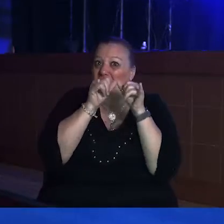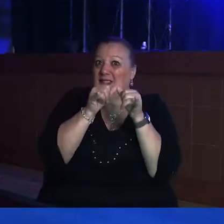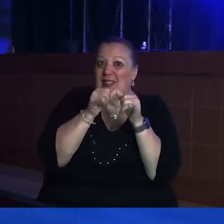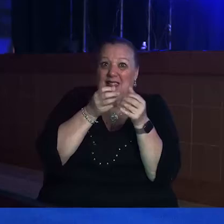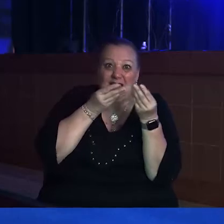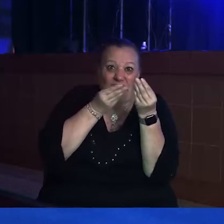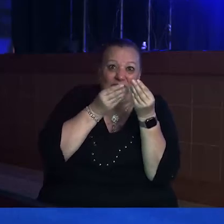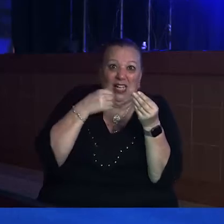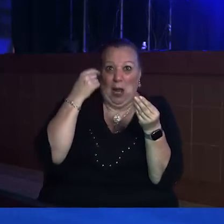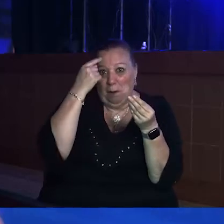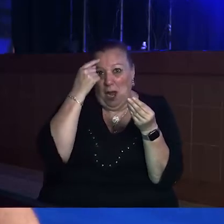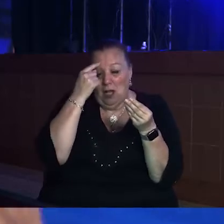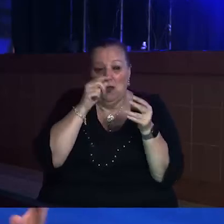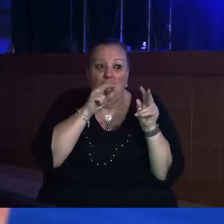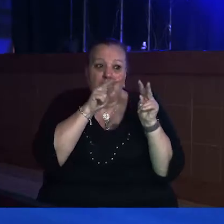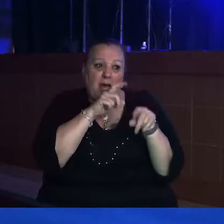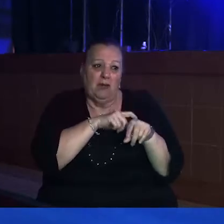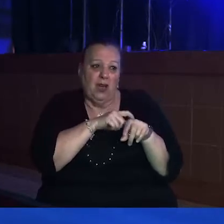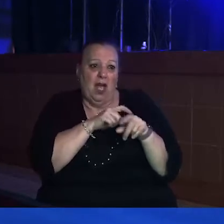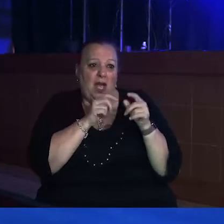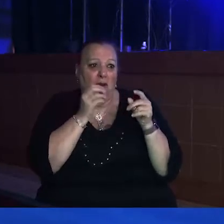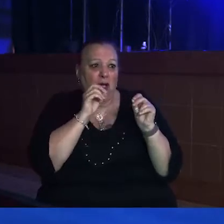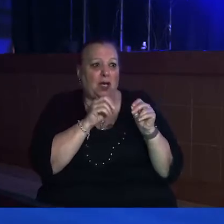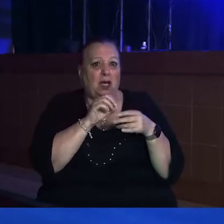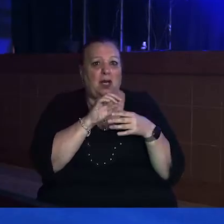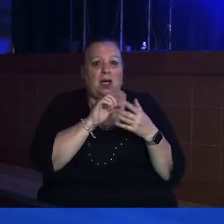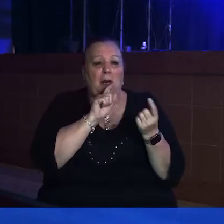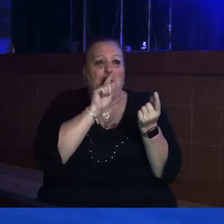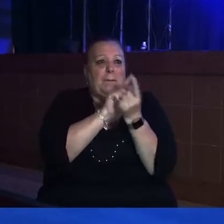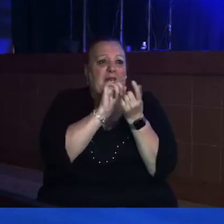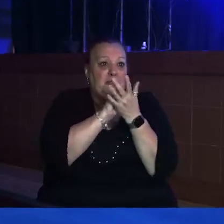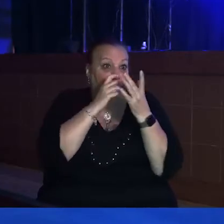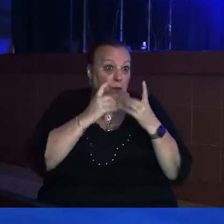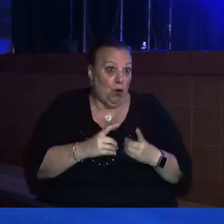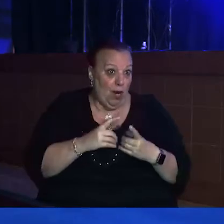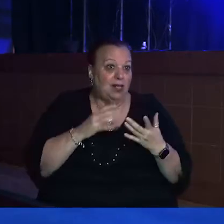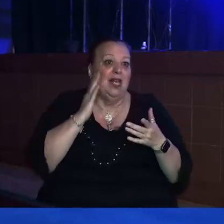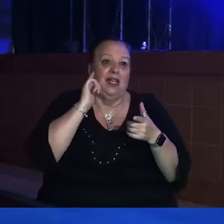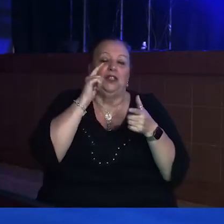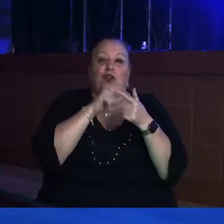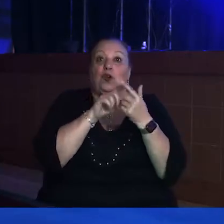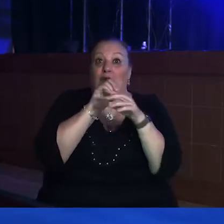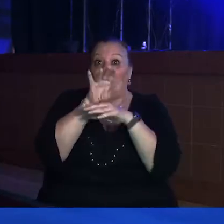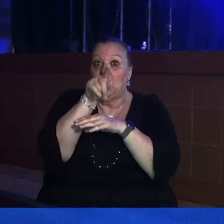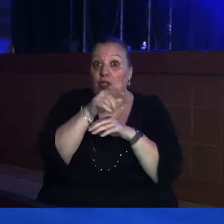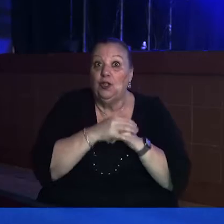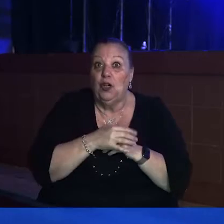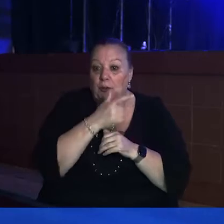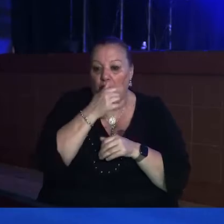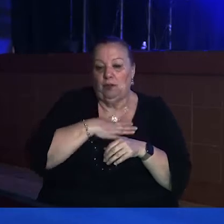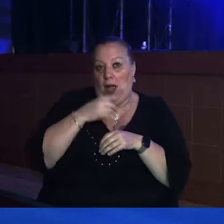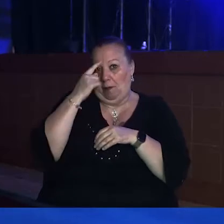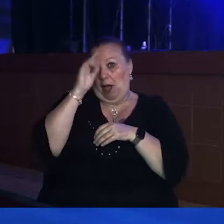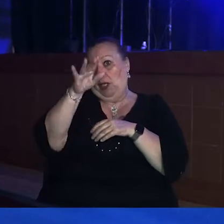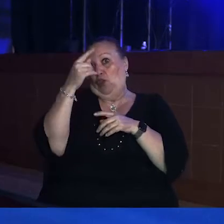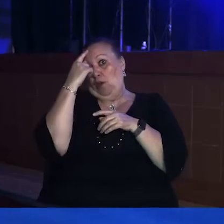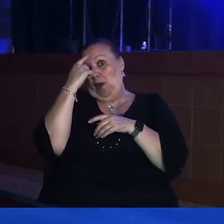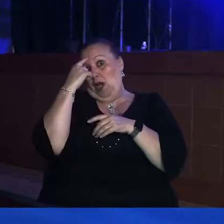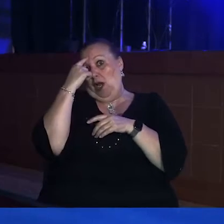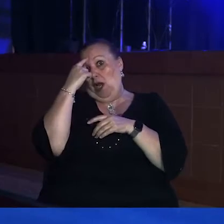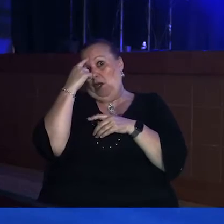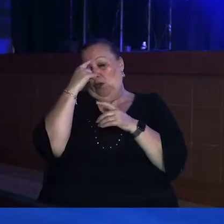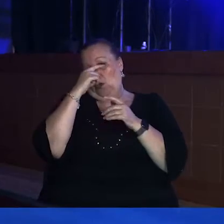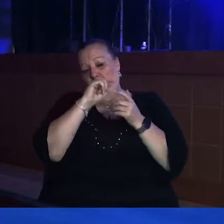time watching shows like Meet the Depressed, it's going to affect you. Because my mind and your mind will be shaped by what